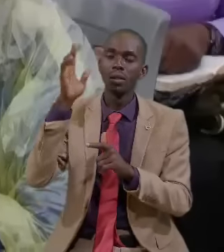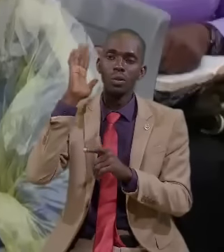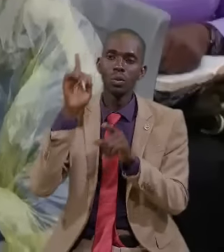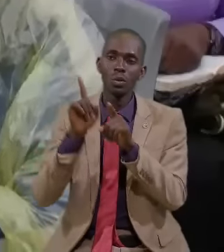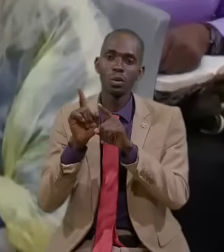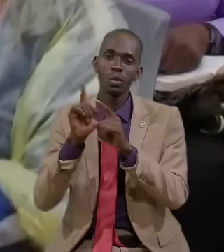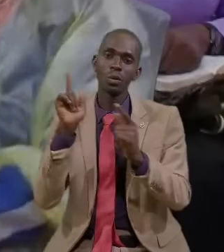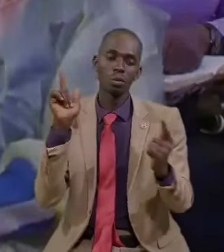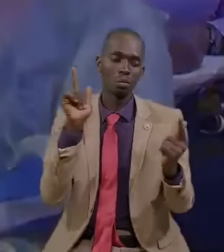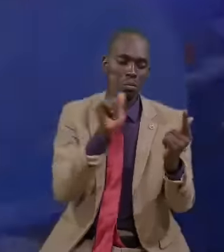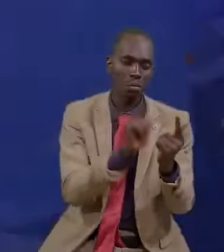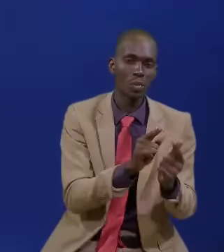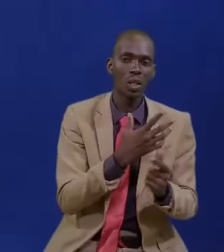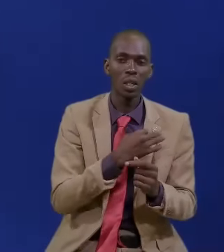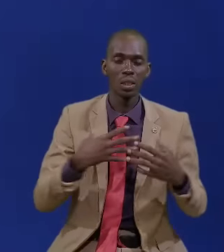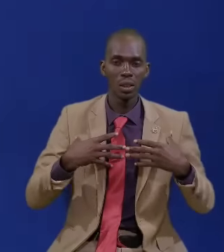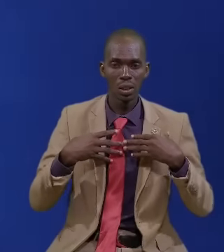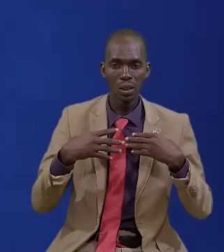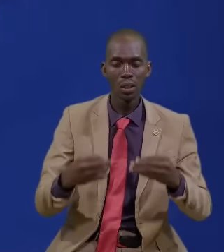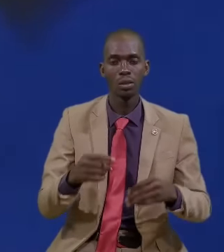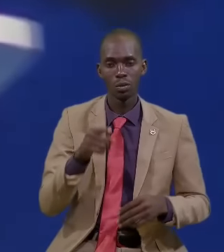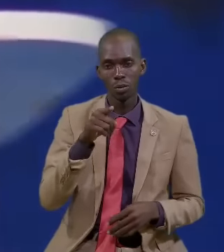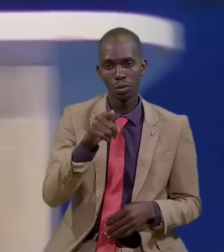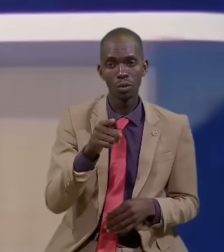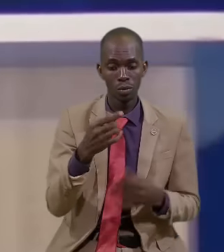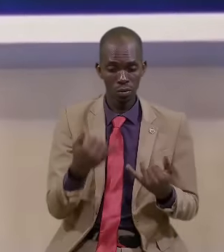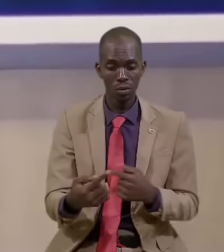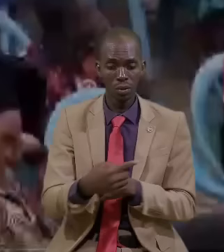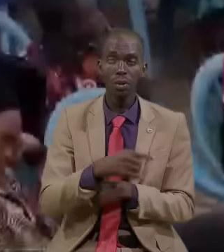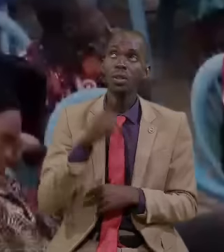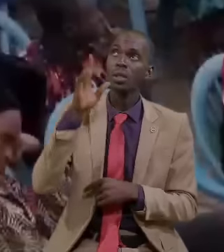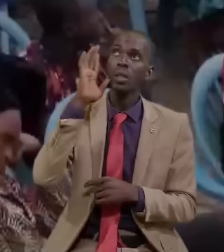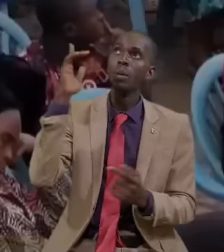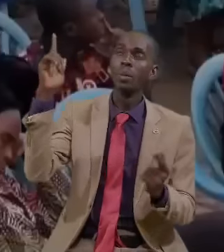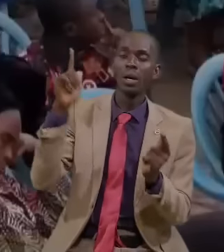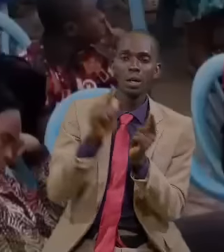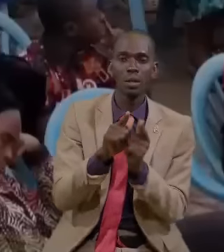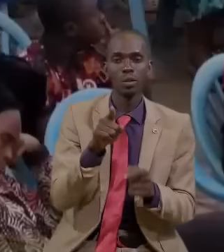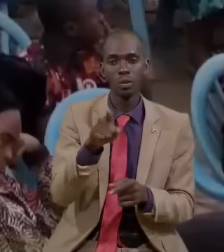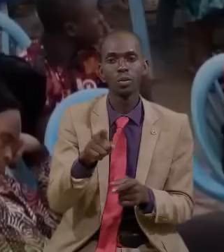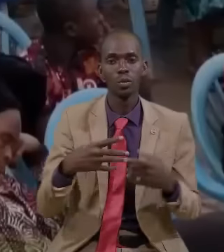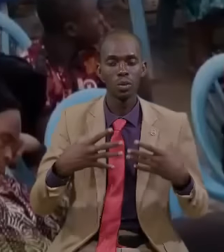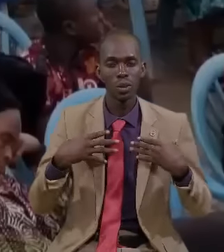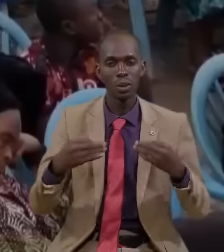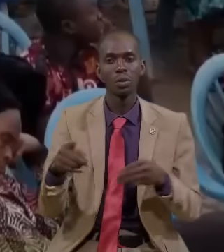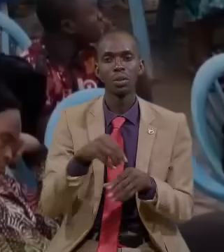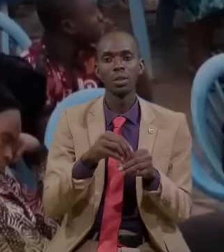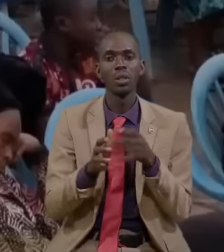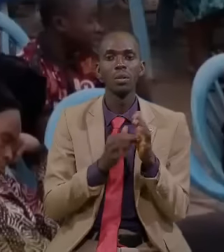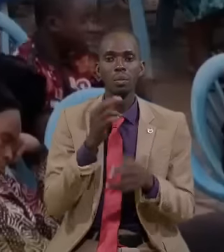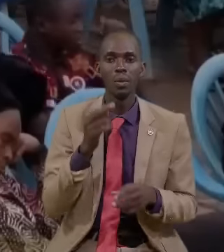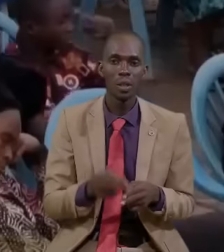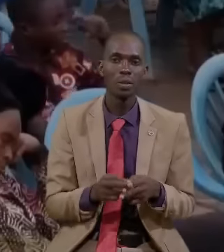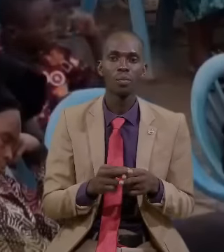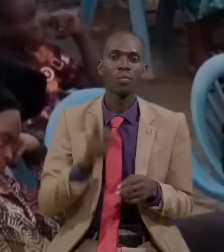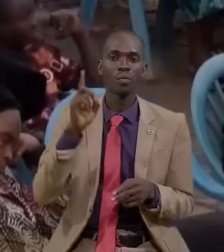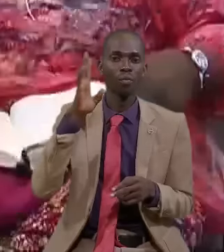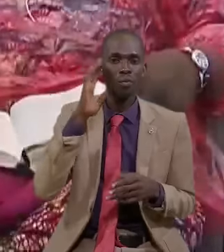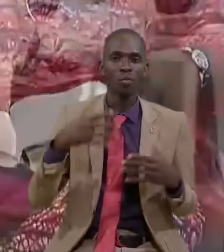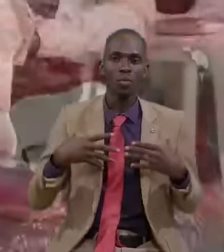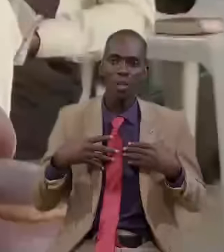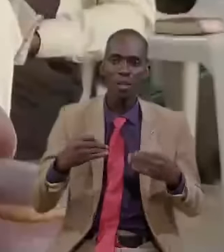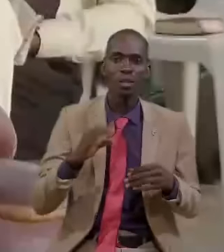heal him. This day, he'll come and heal you. He'll heal your soul. He'll heal your